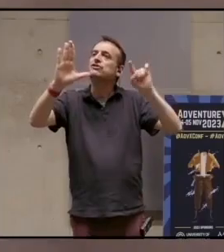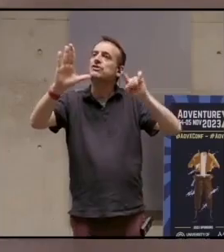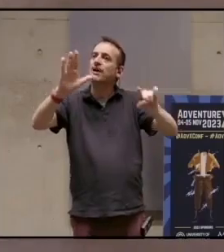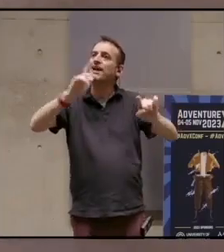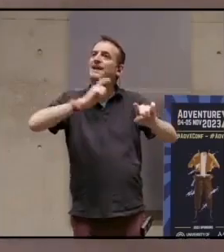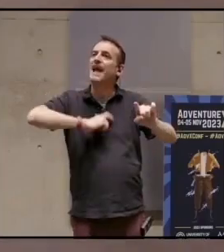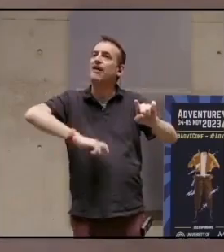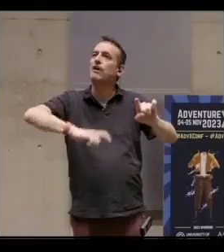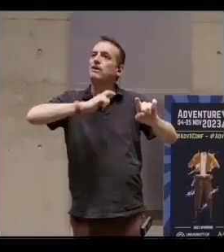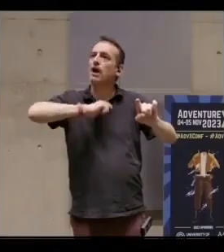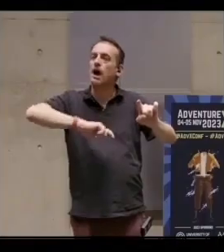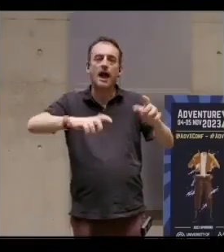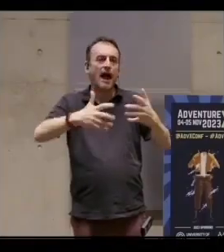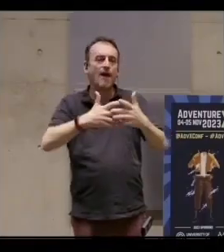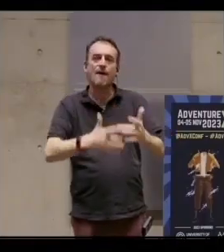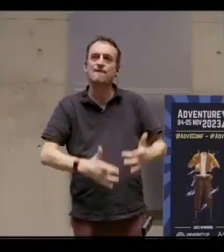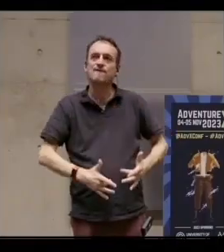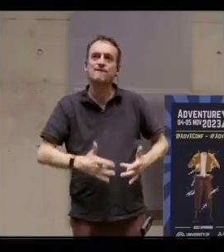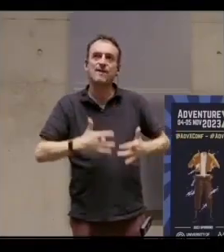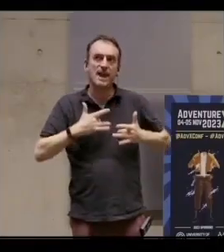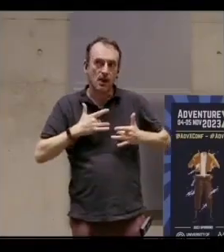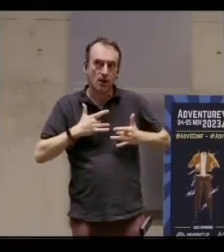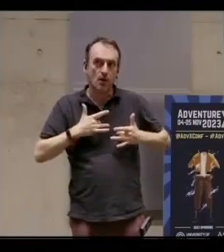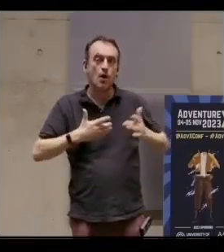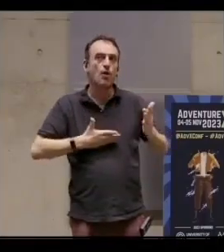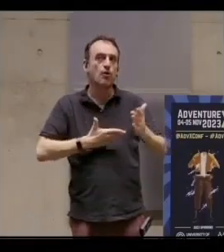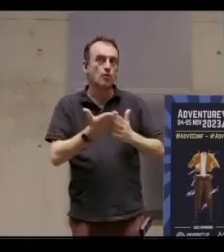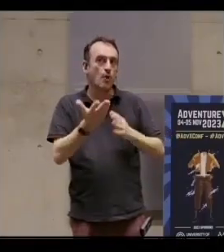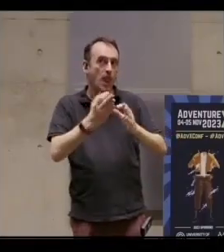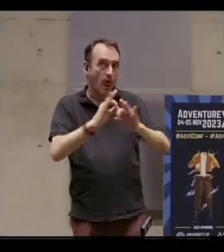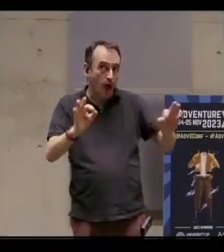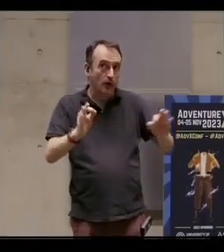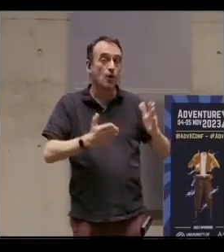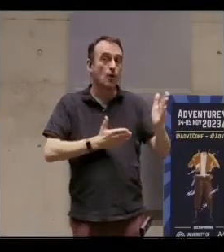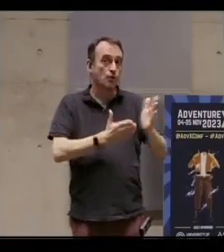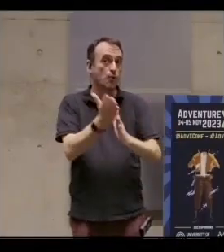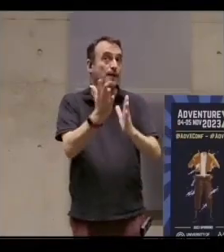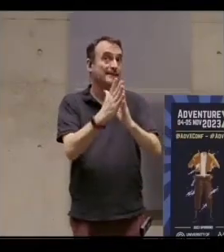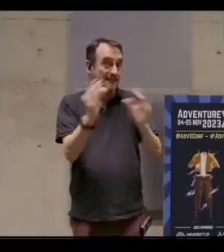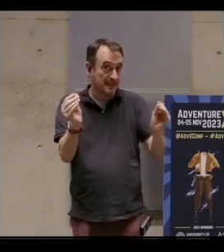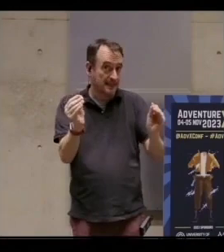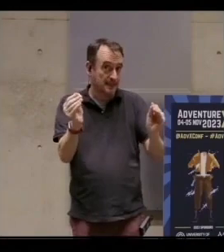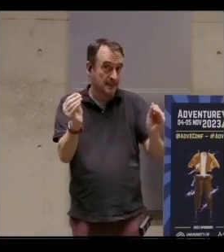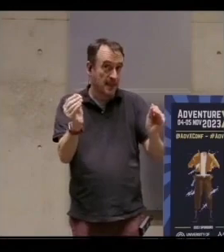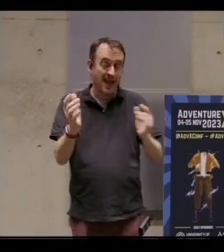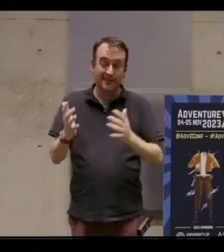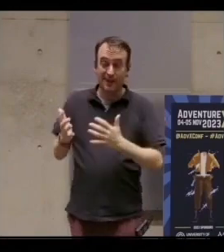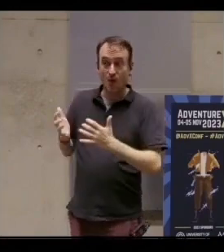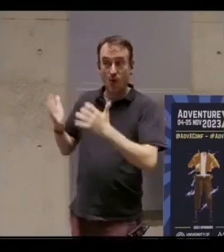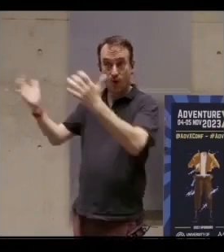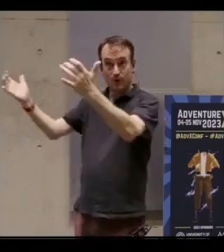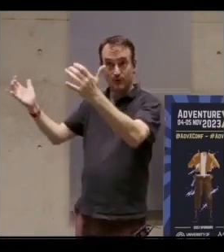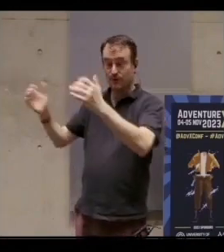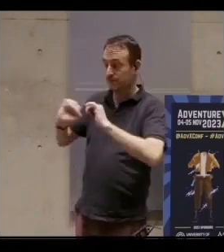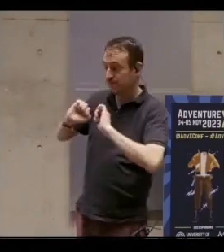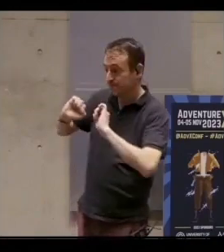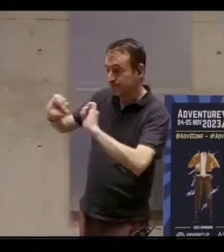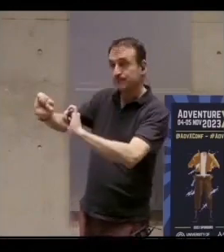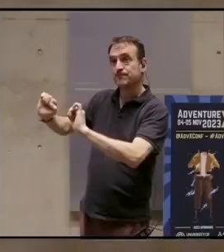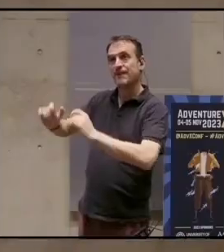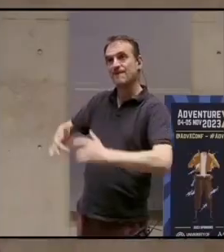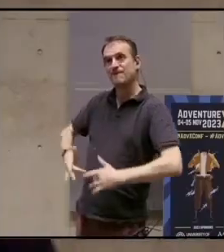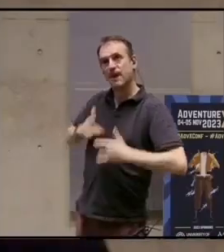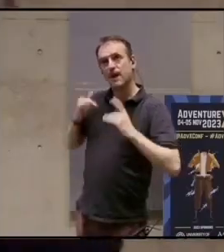needs to feel while this line or scene is happening, and what you want the audience to feel while this line or scene is